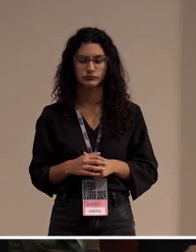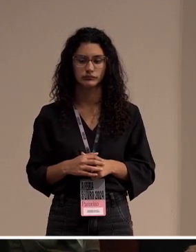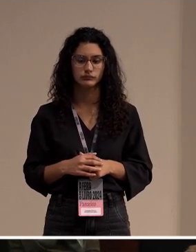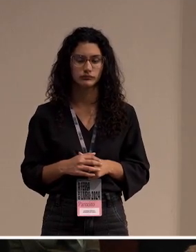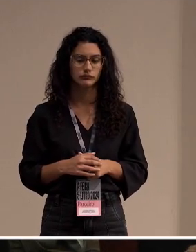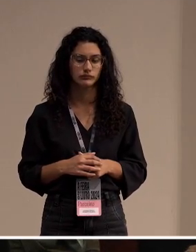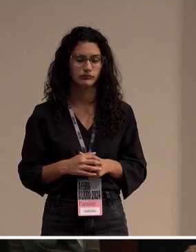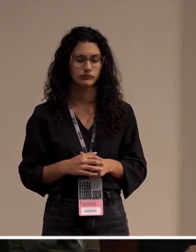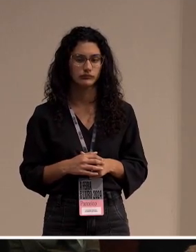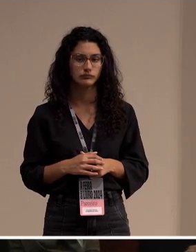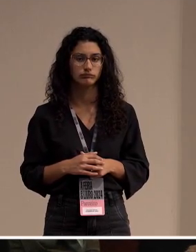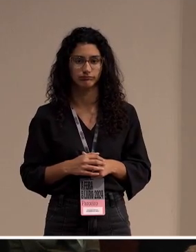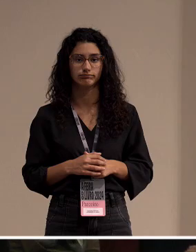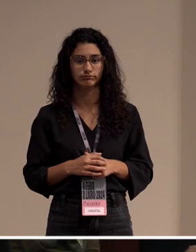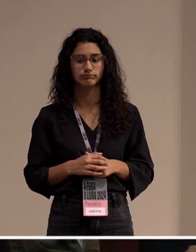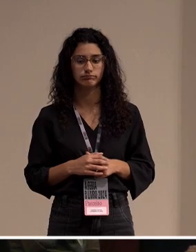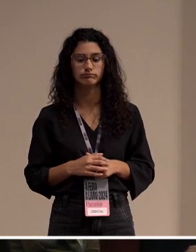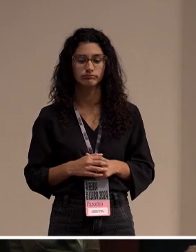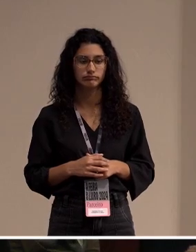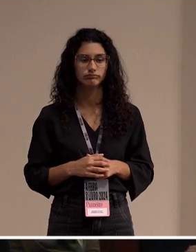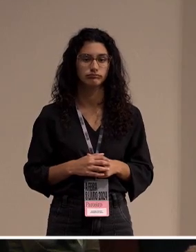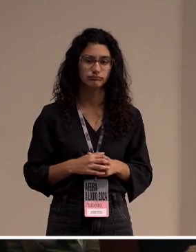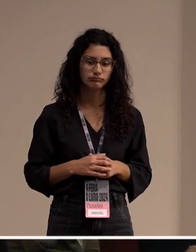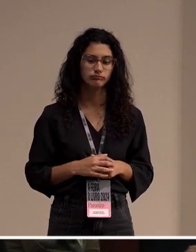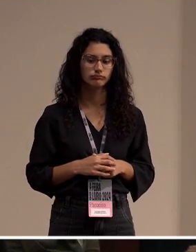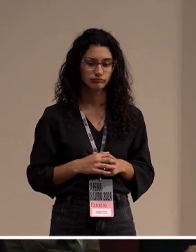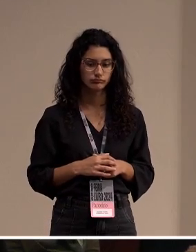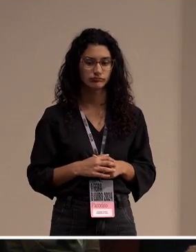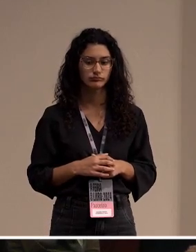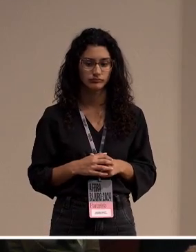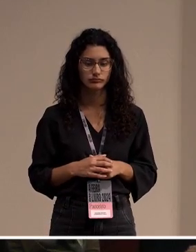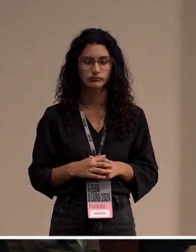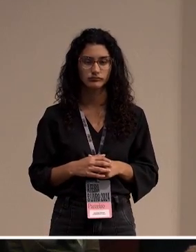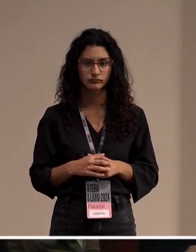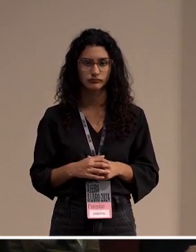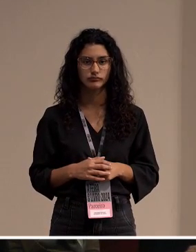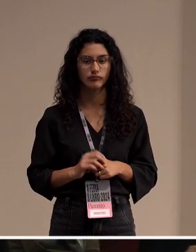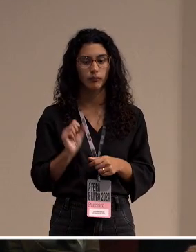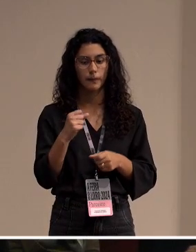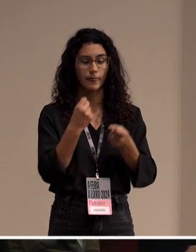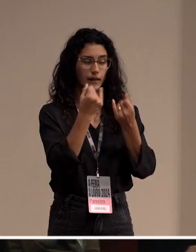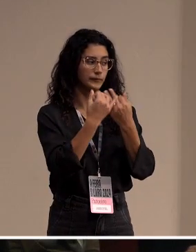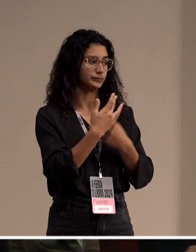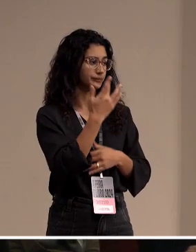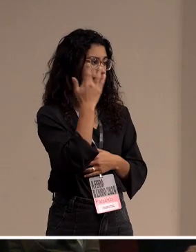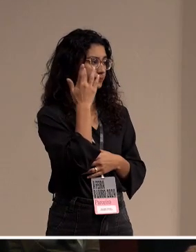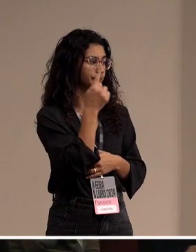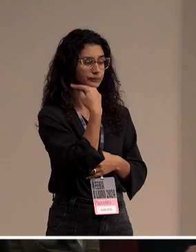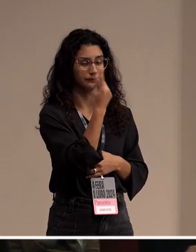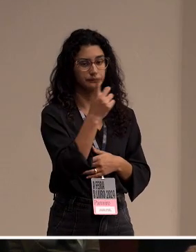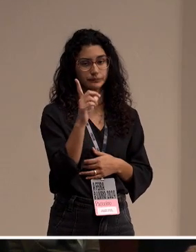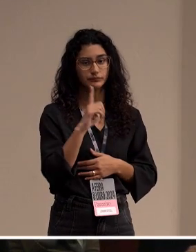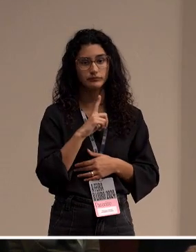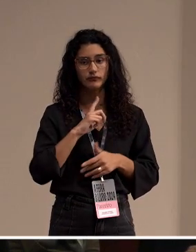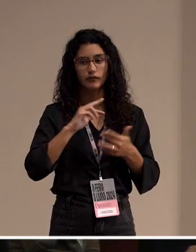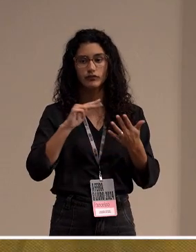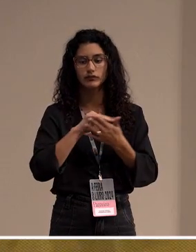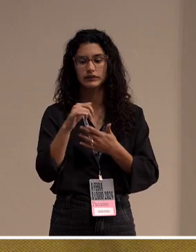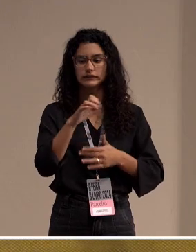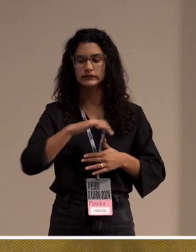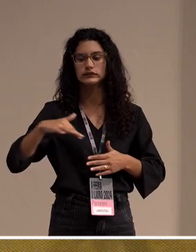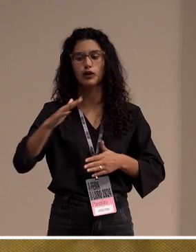Yes, like I say, there's room for so many more of those stories. And I think